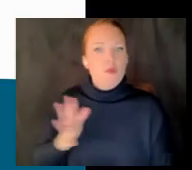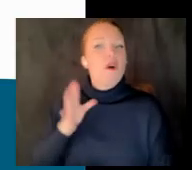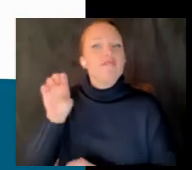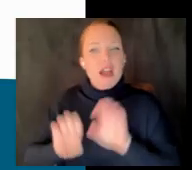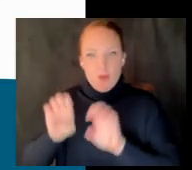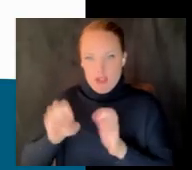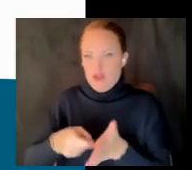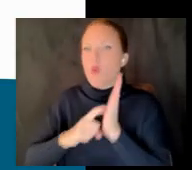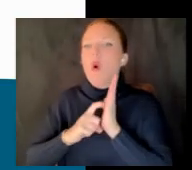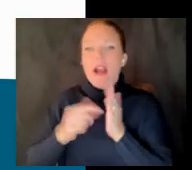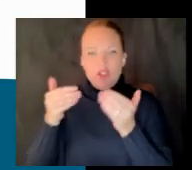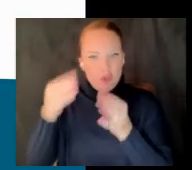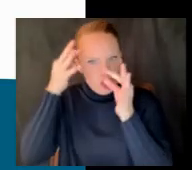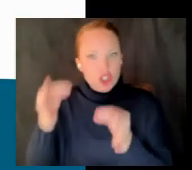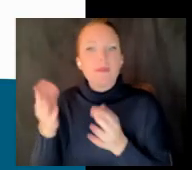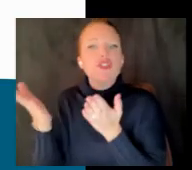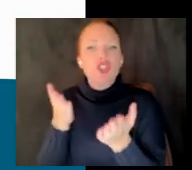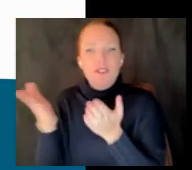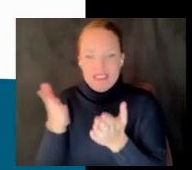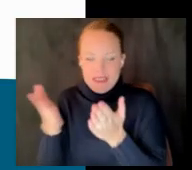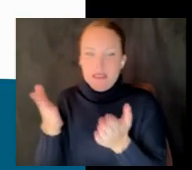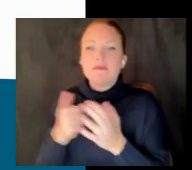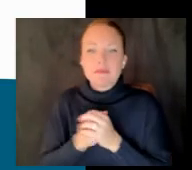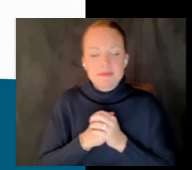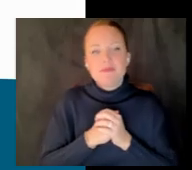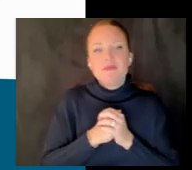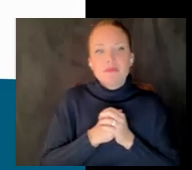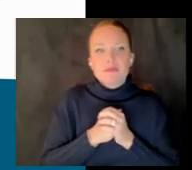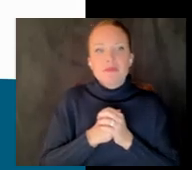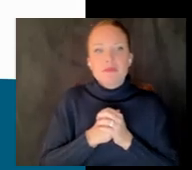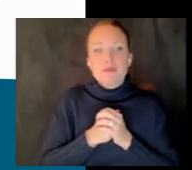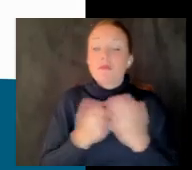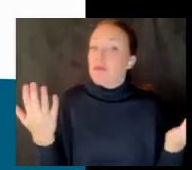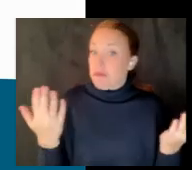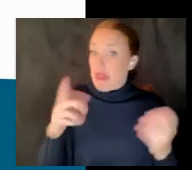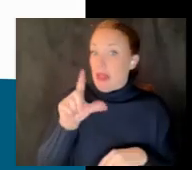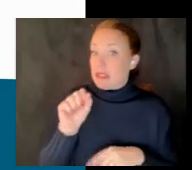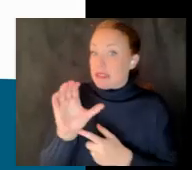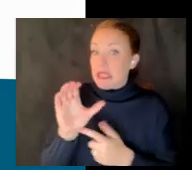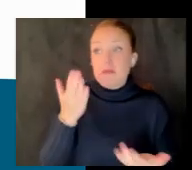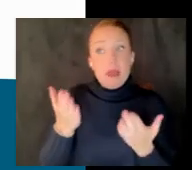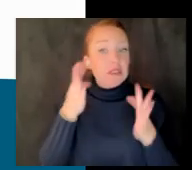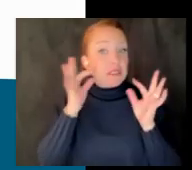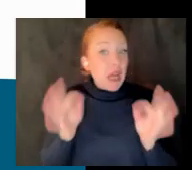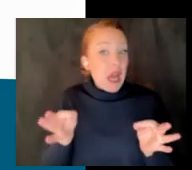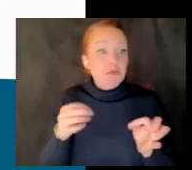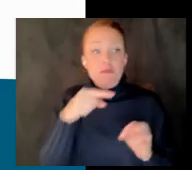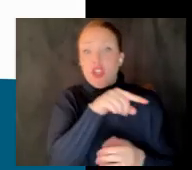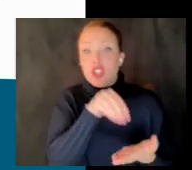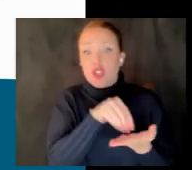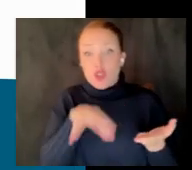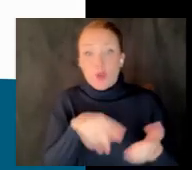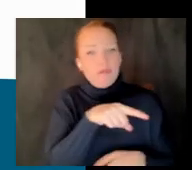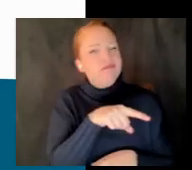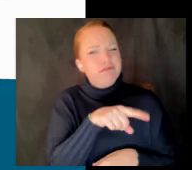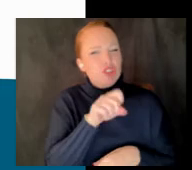for special education services under IDEA. In addition, the LSC may conclude that the student should be referred to